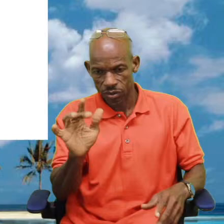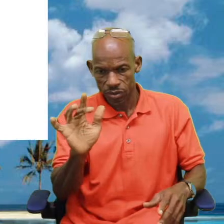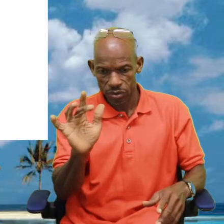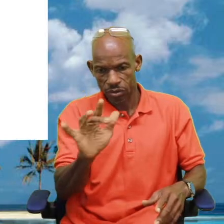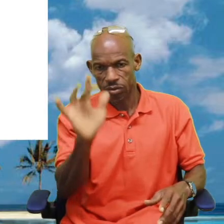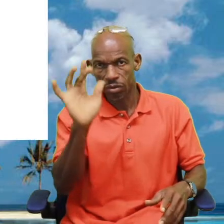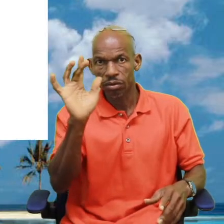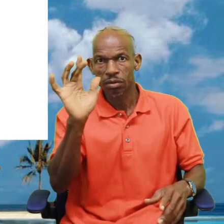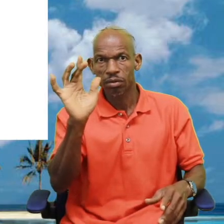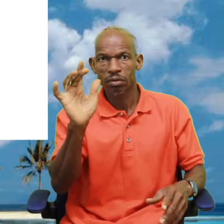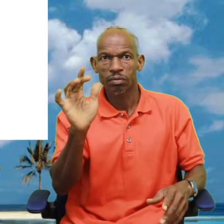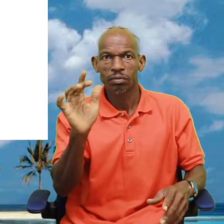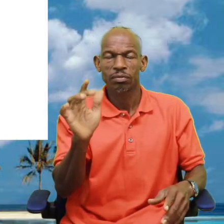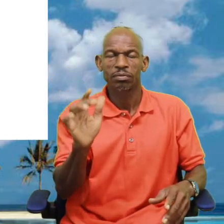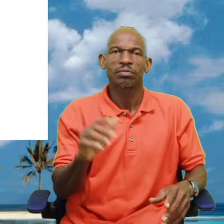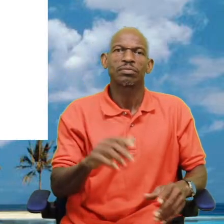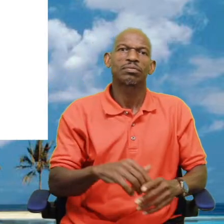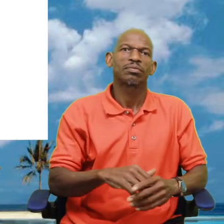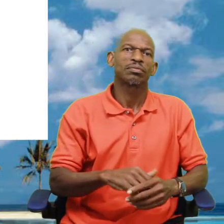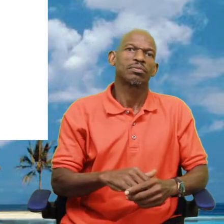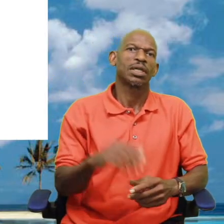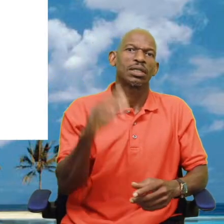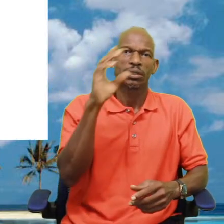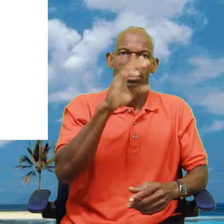I hope everybody can see clearly.